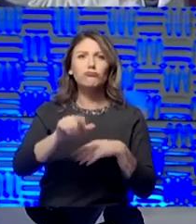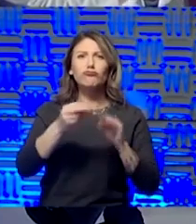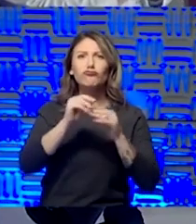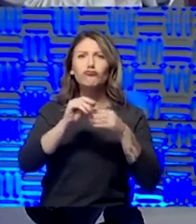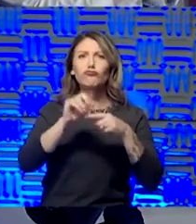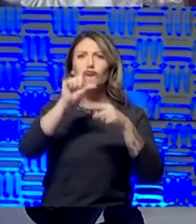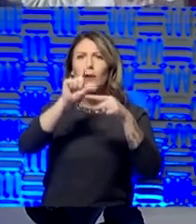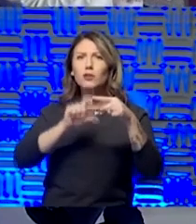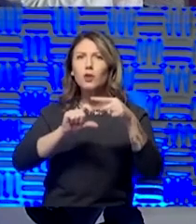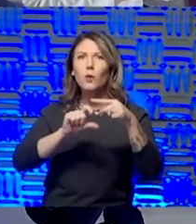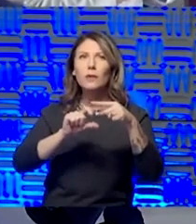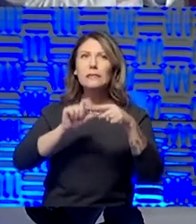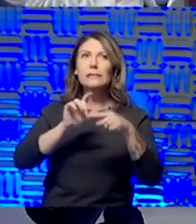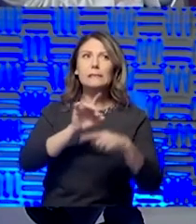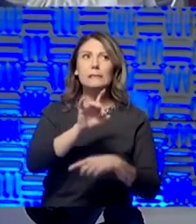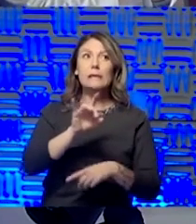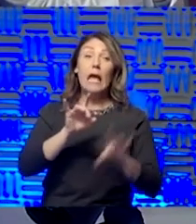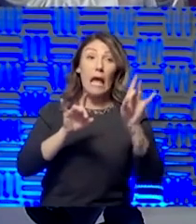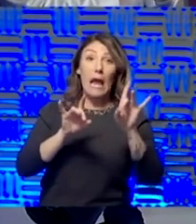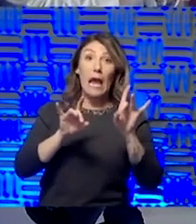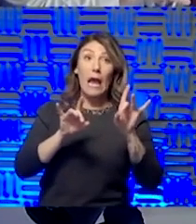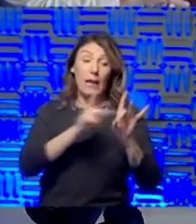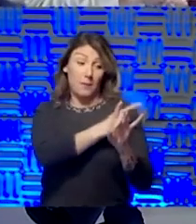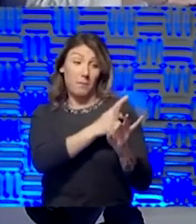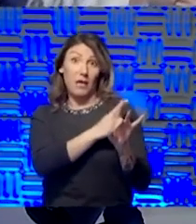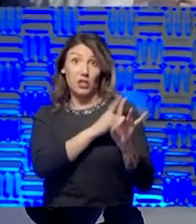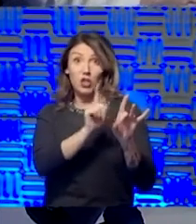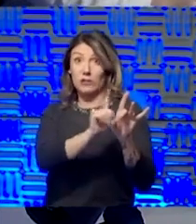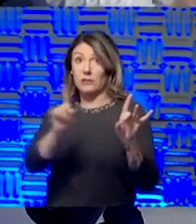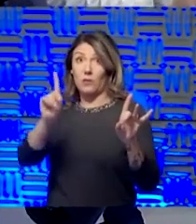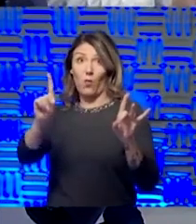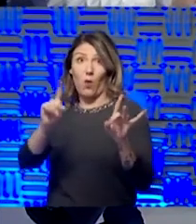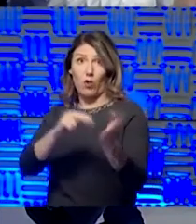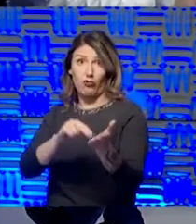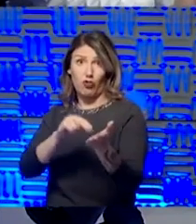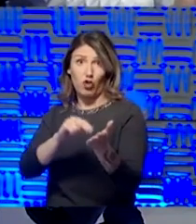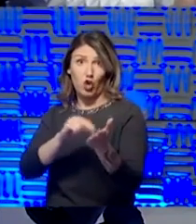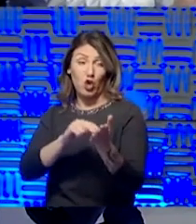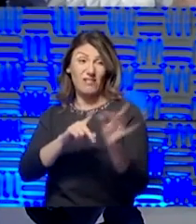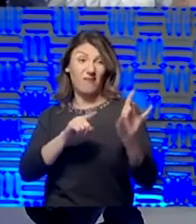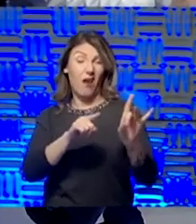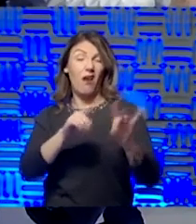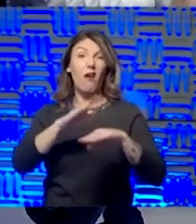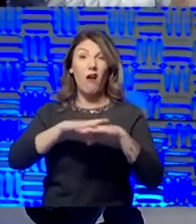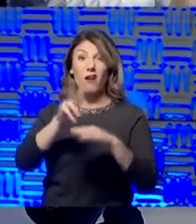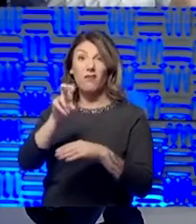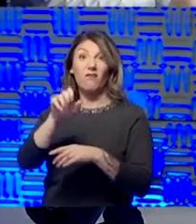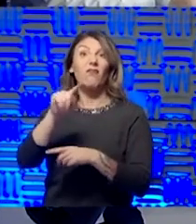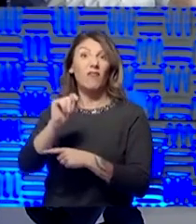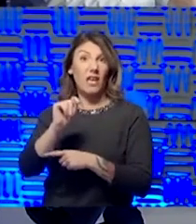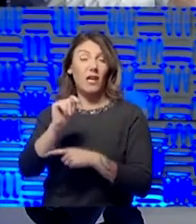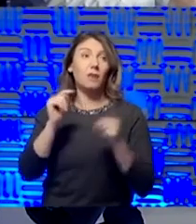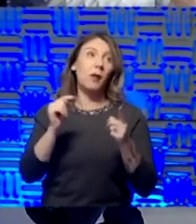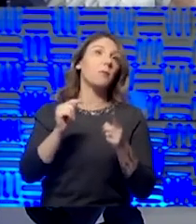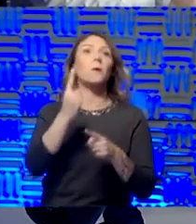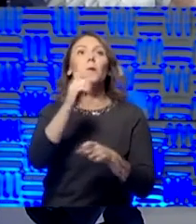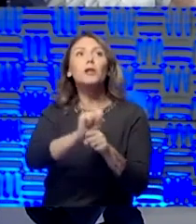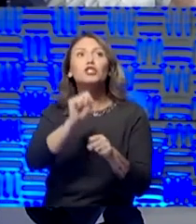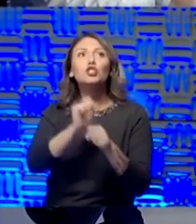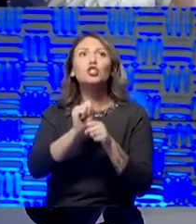8-to-1, and that would literally be 8 patients on the ventilator, on pressors. Maybe for a shift or two, it would be down